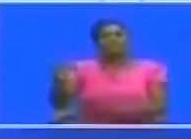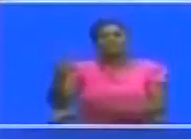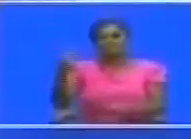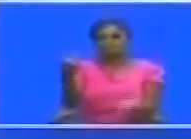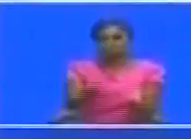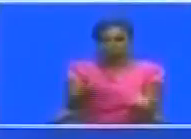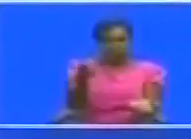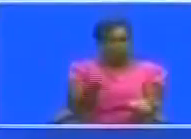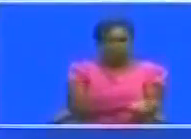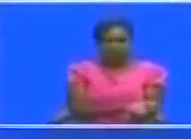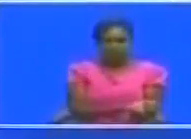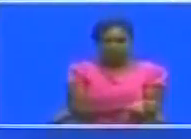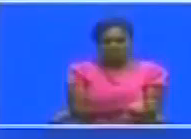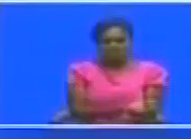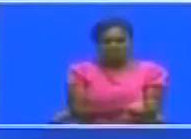That's a waste of time.